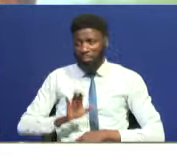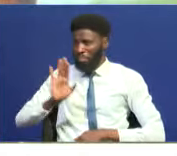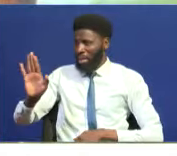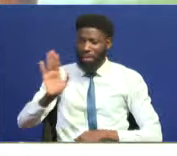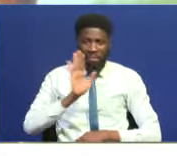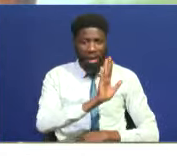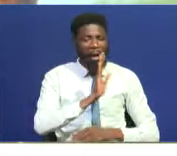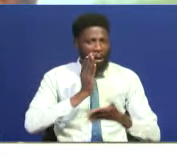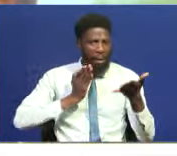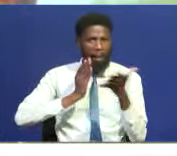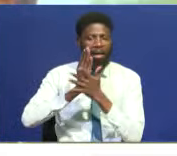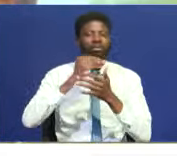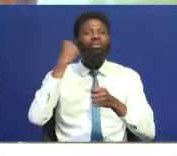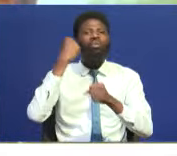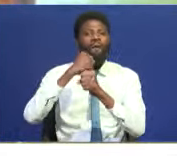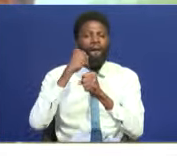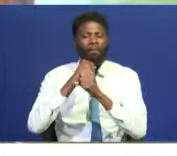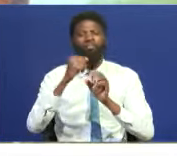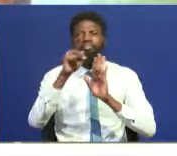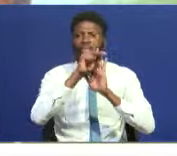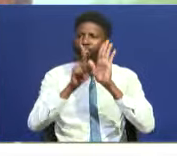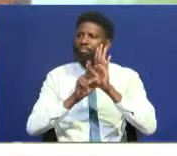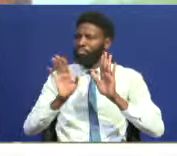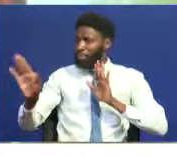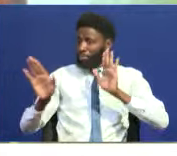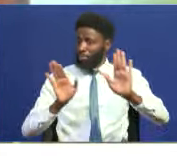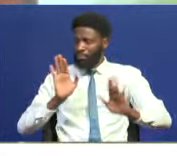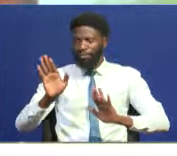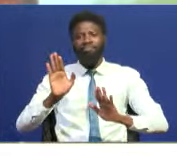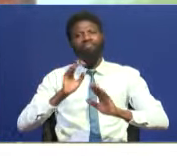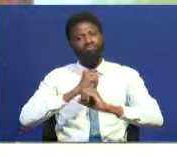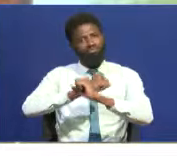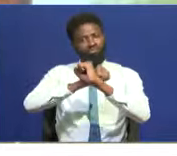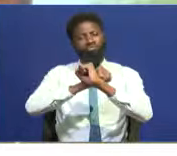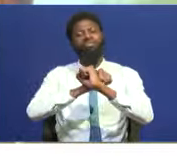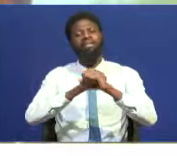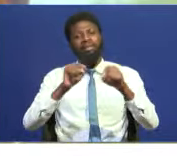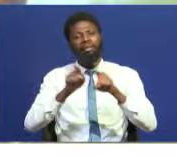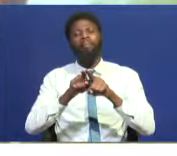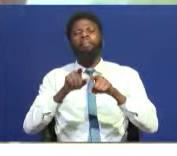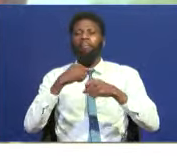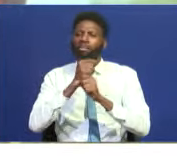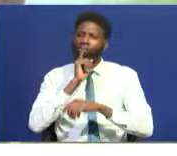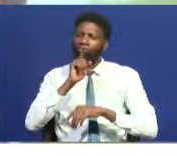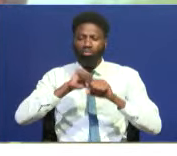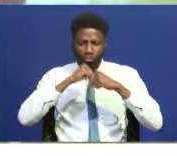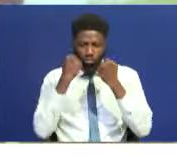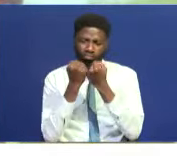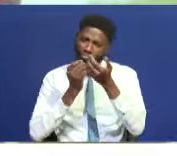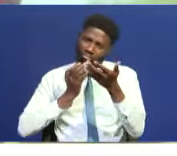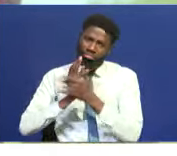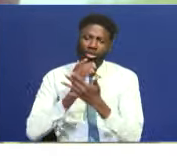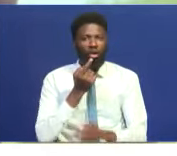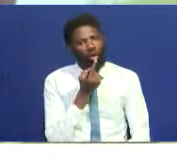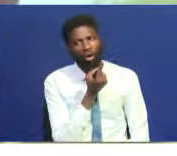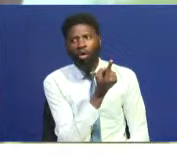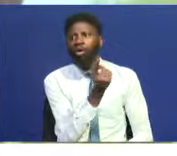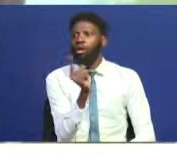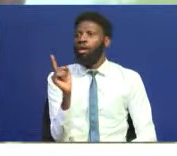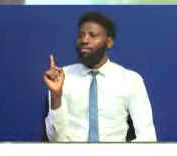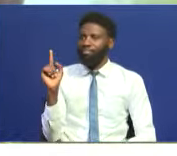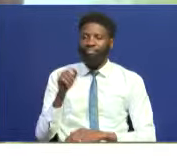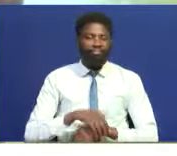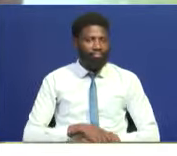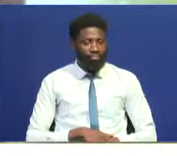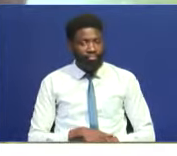rights at work, as well as ensure social justice for all. We cannot forget our